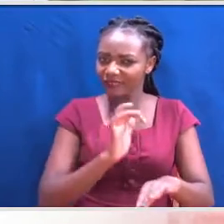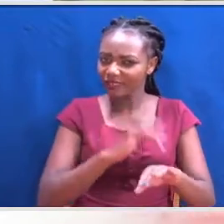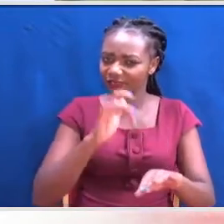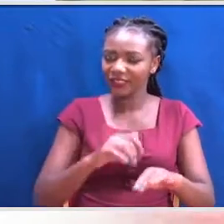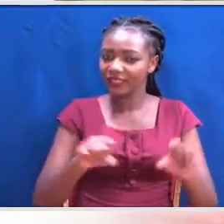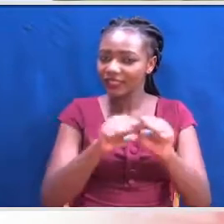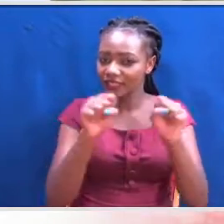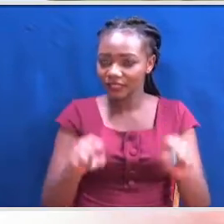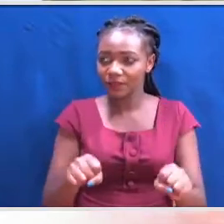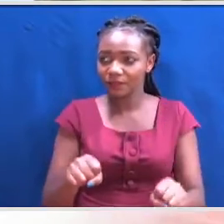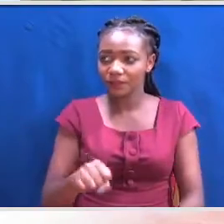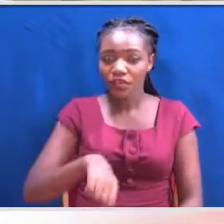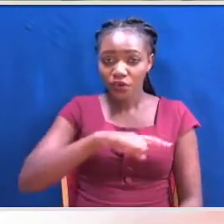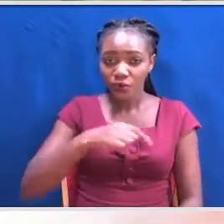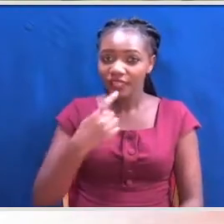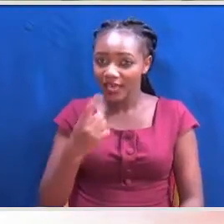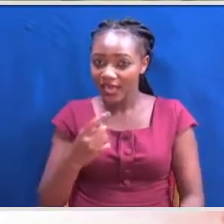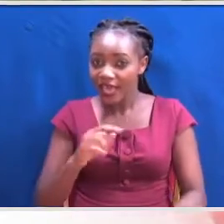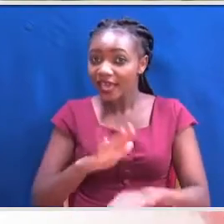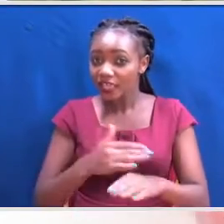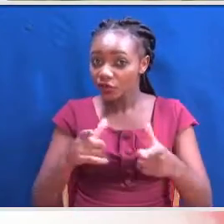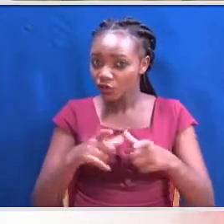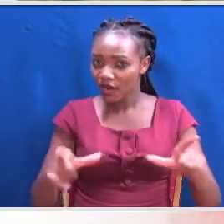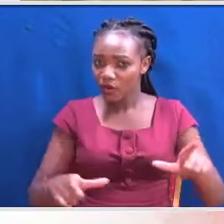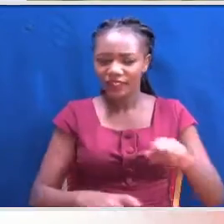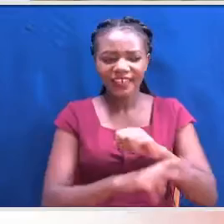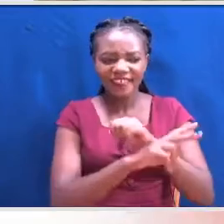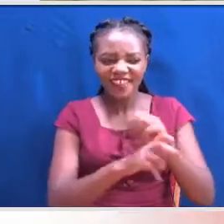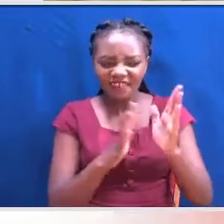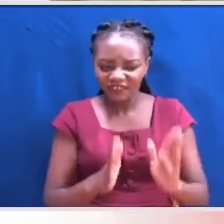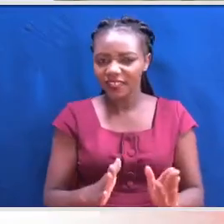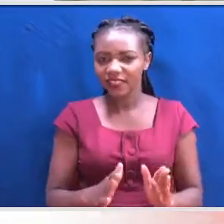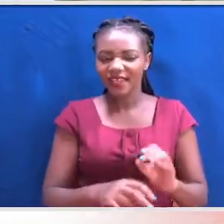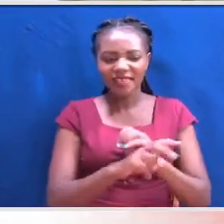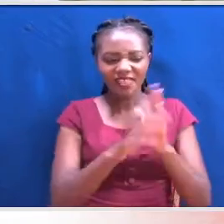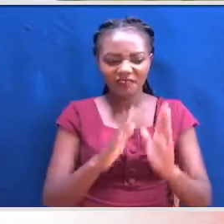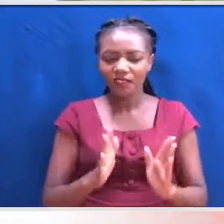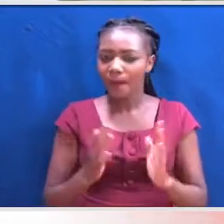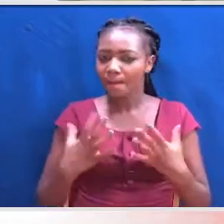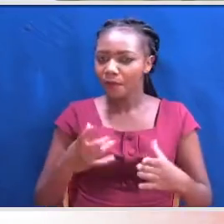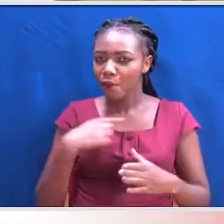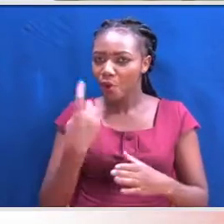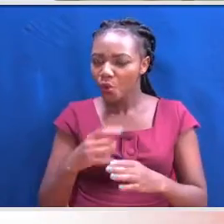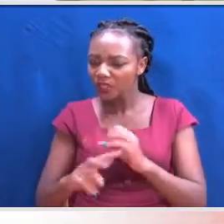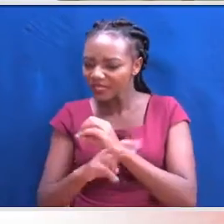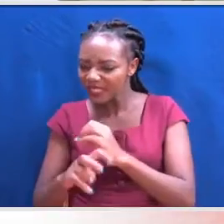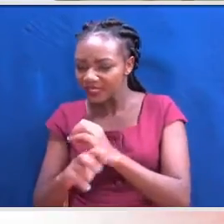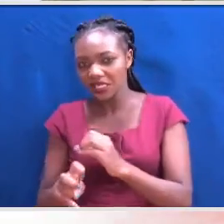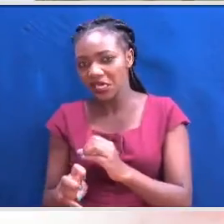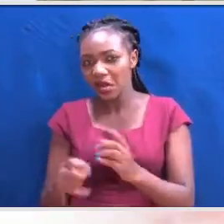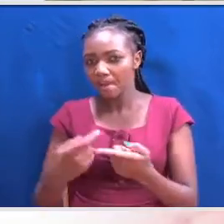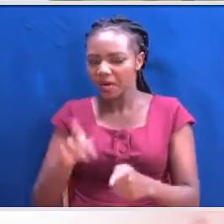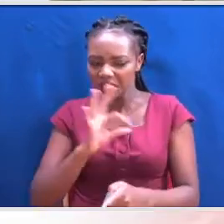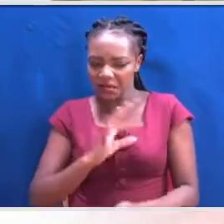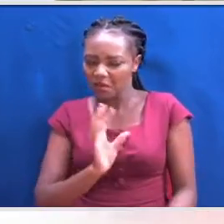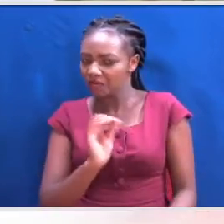Tunawaitanga na Kikuyu kareanime. Yule mtu abaye anakula ile mtu mwingine amerima.